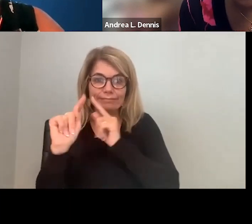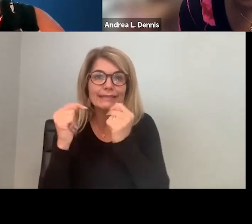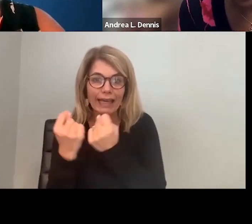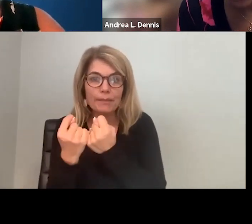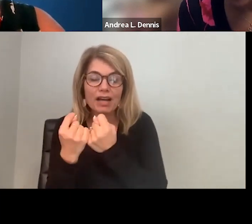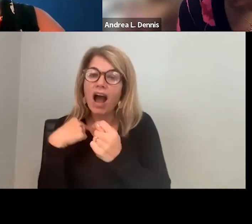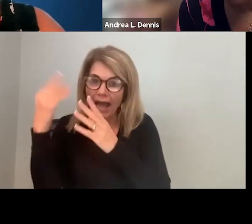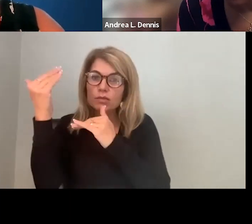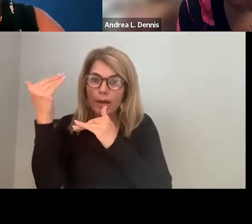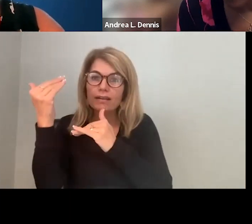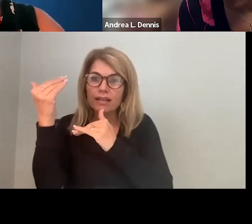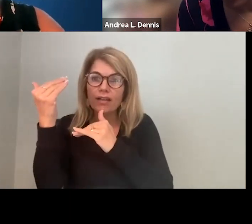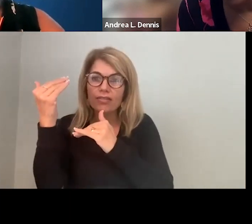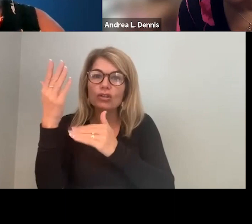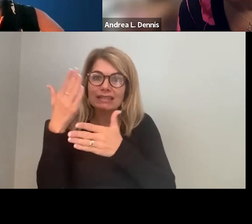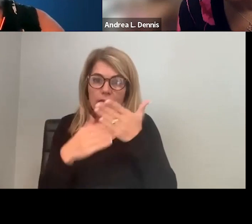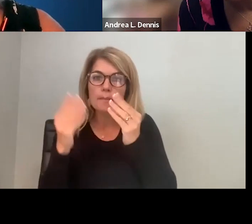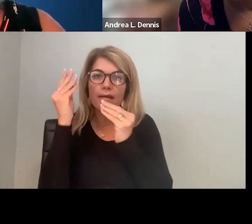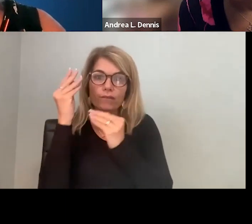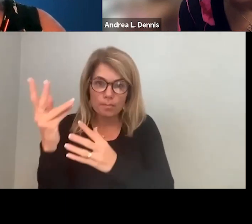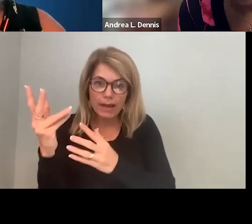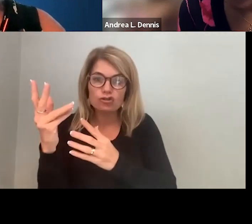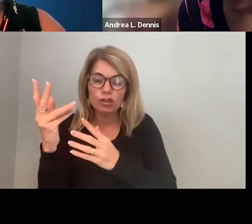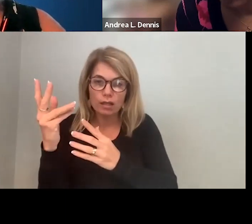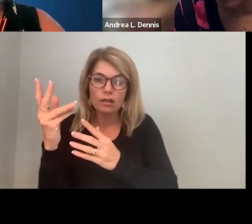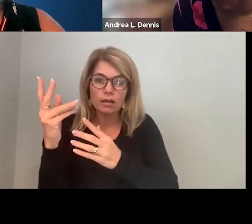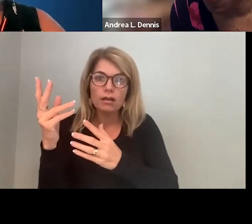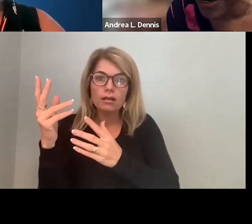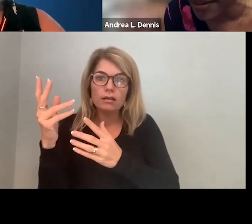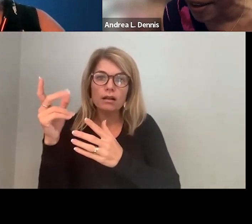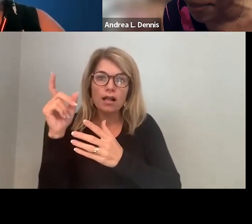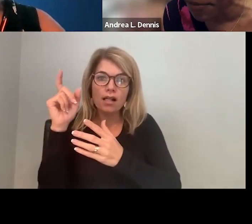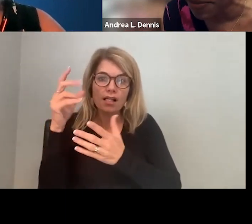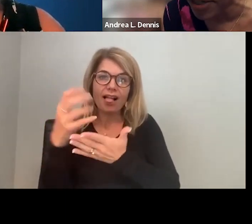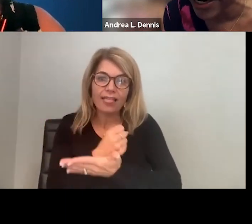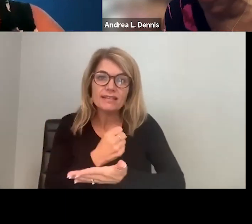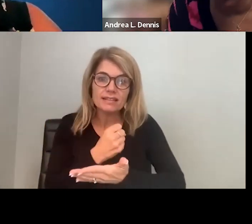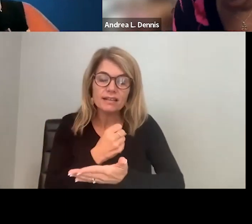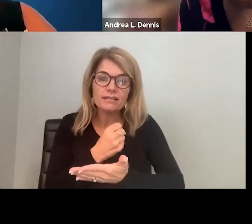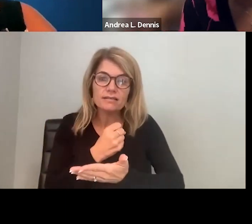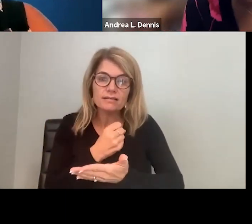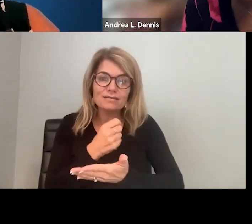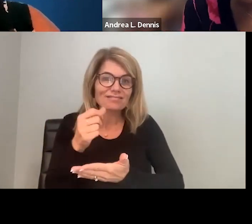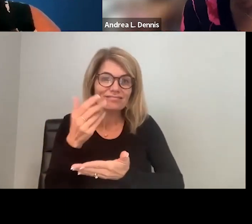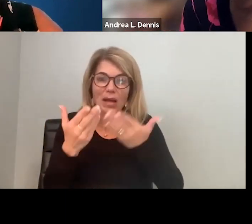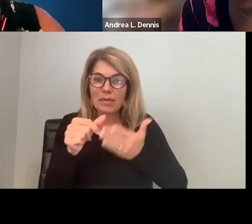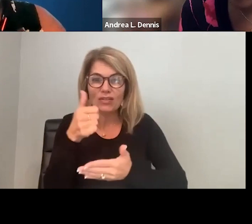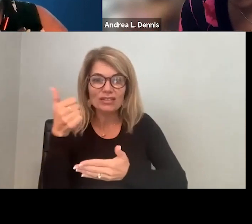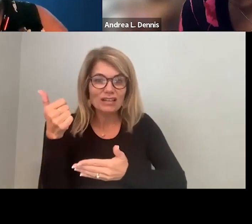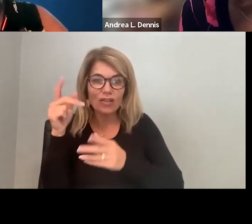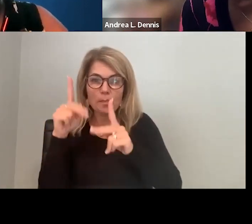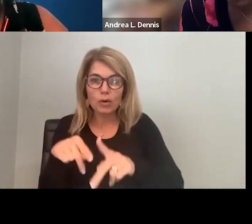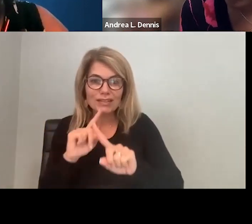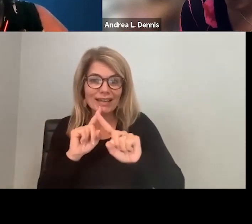do expect that there is some information collected. Someone might be able to better answer whether that's with or without